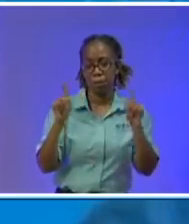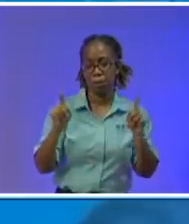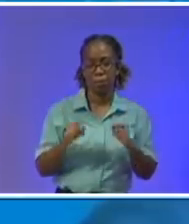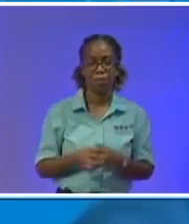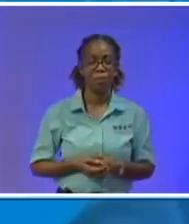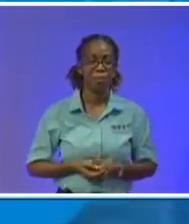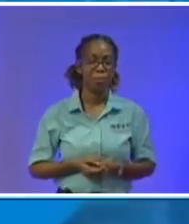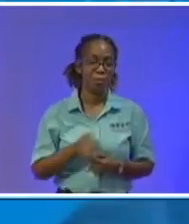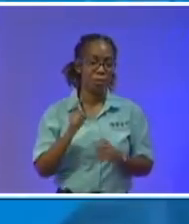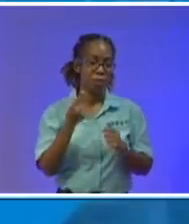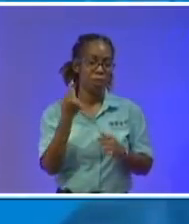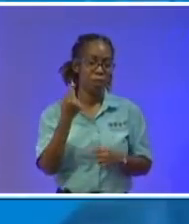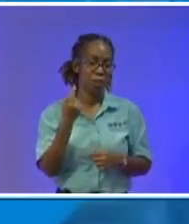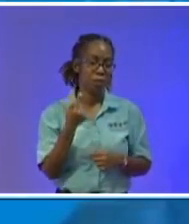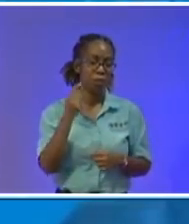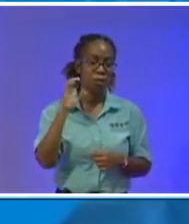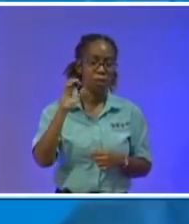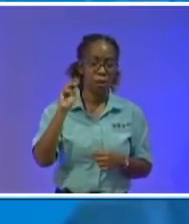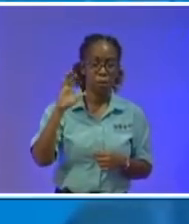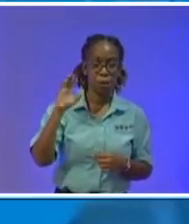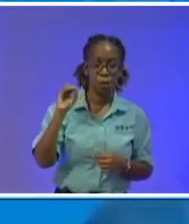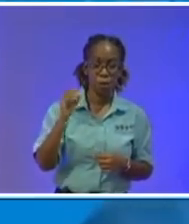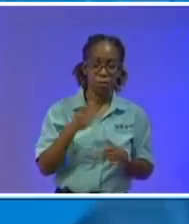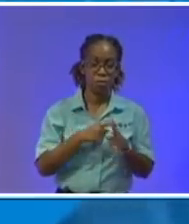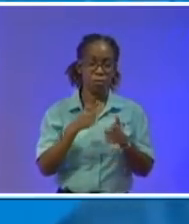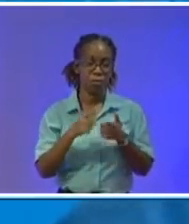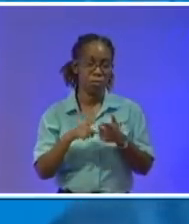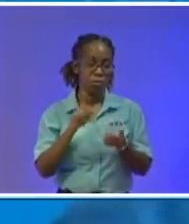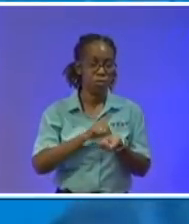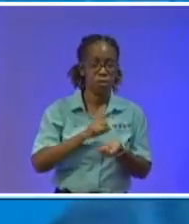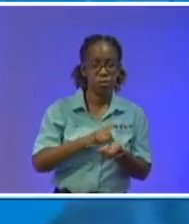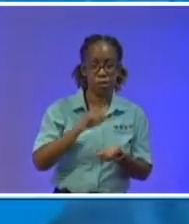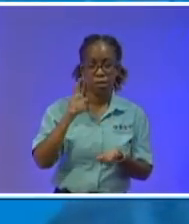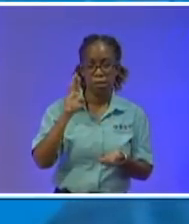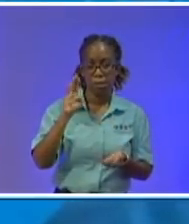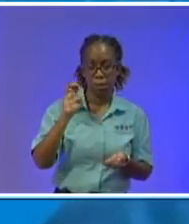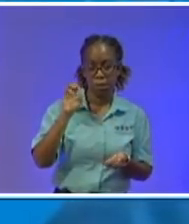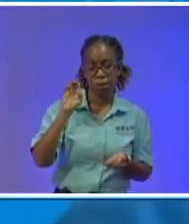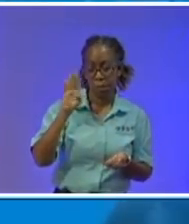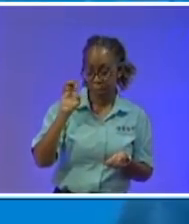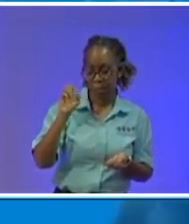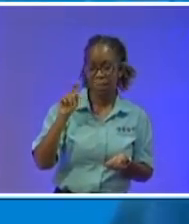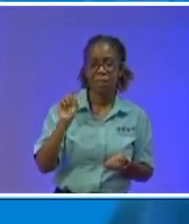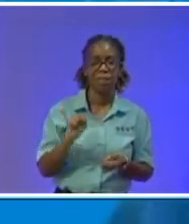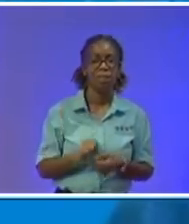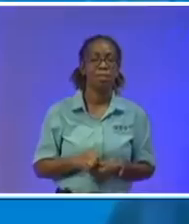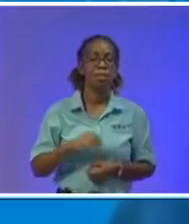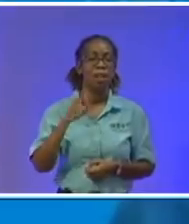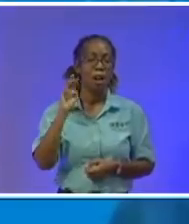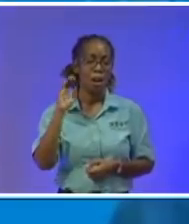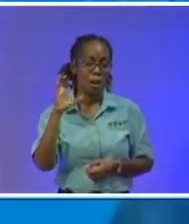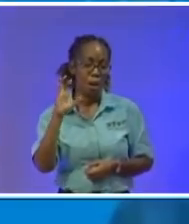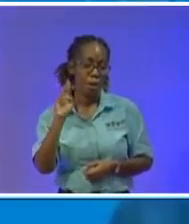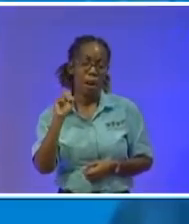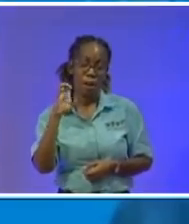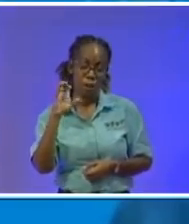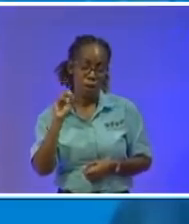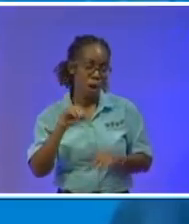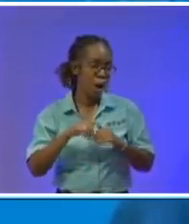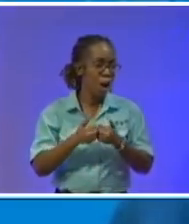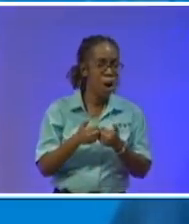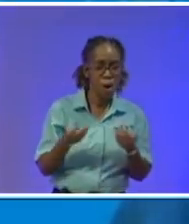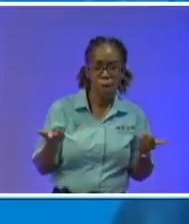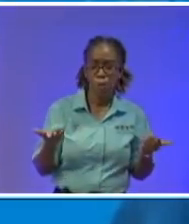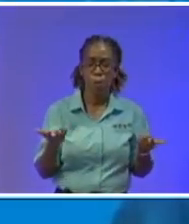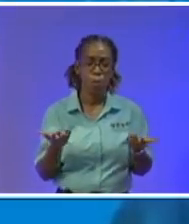Best. CMO, I just wanted to get your take on how we are now giving a